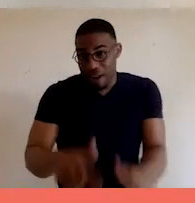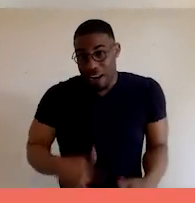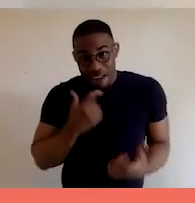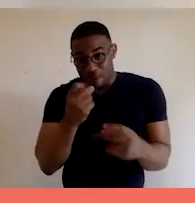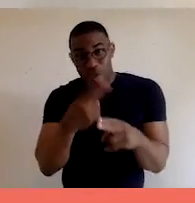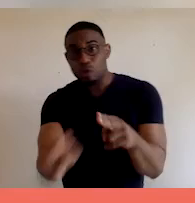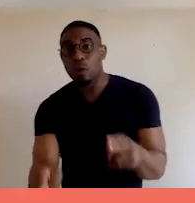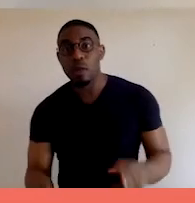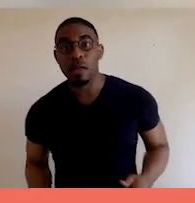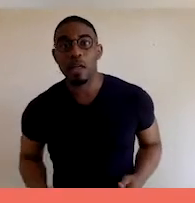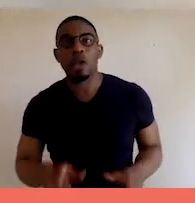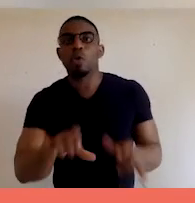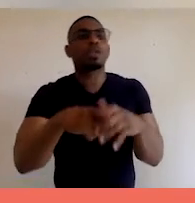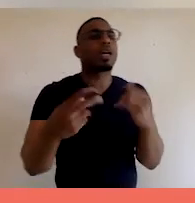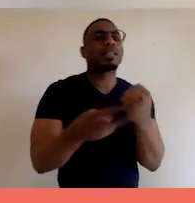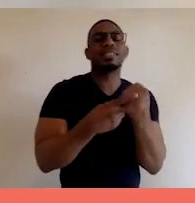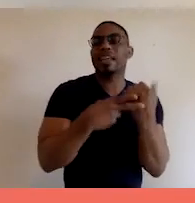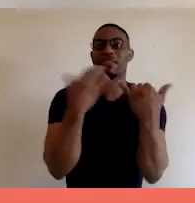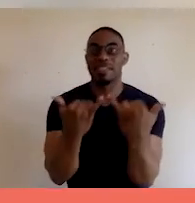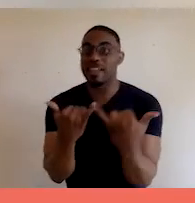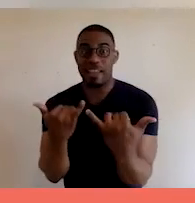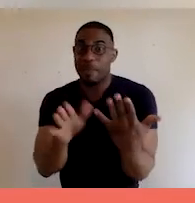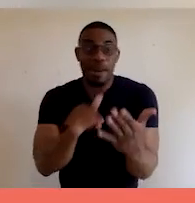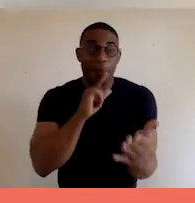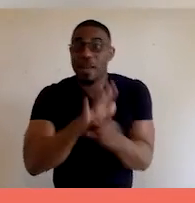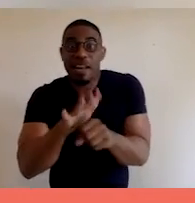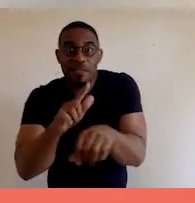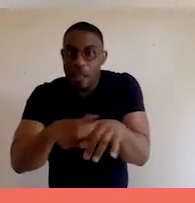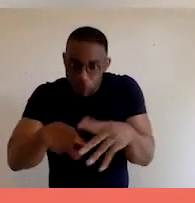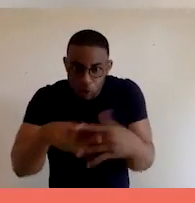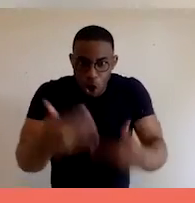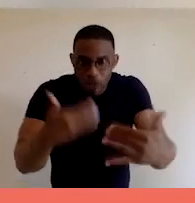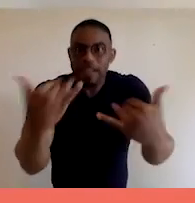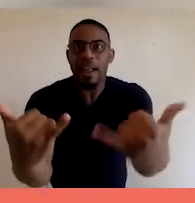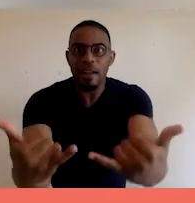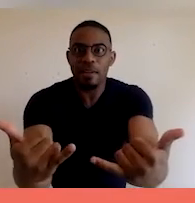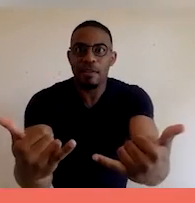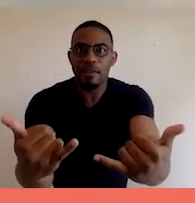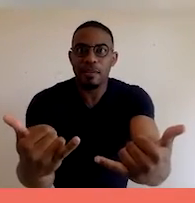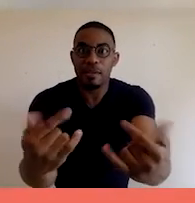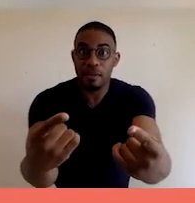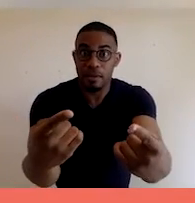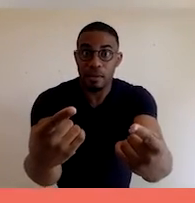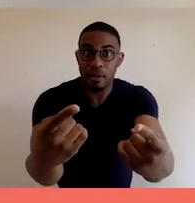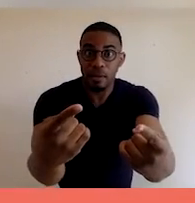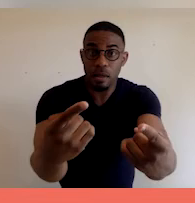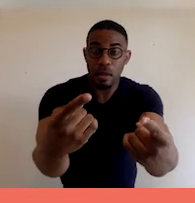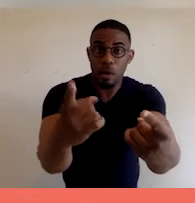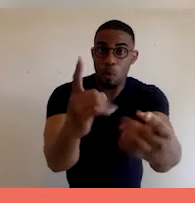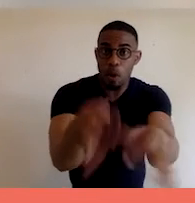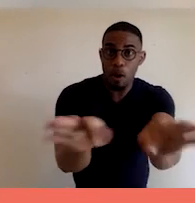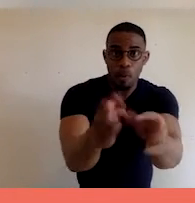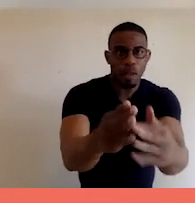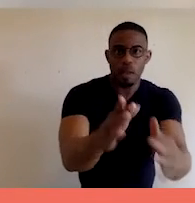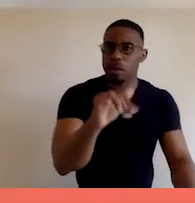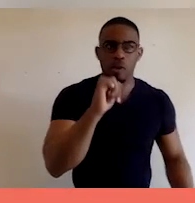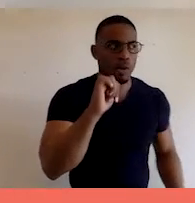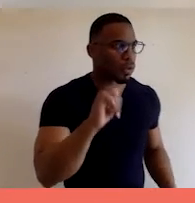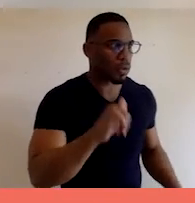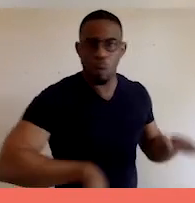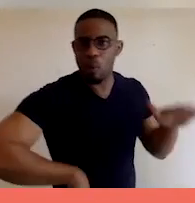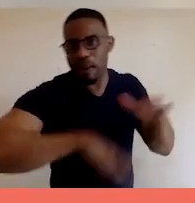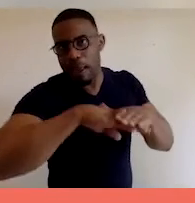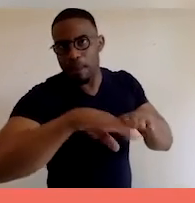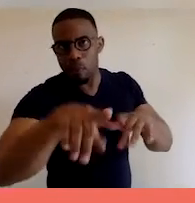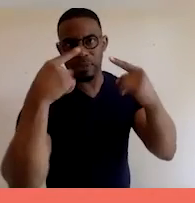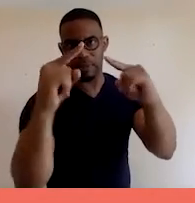incredibly short. You can start saving today and it might not be enough time, so start now. And one important thing, don't cap